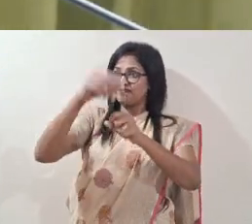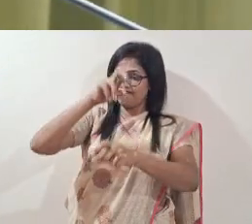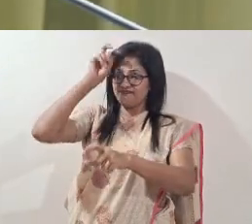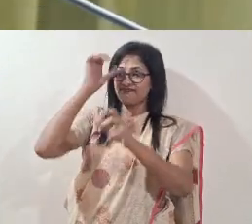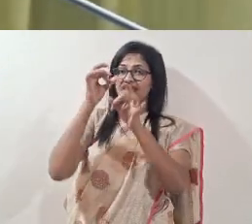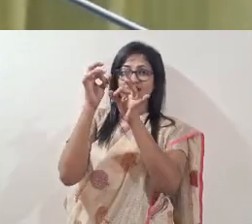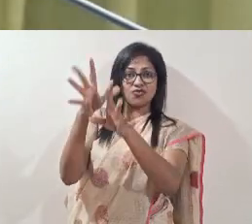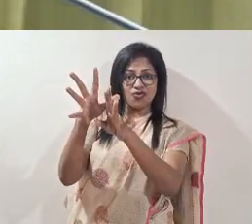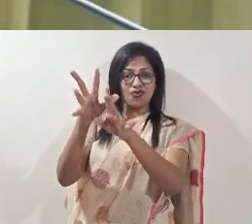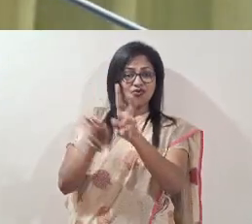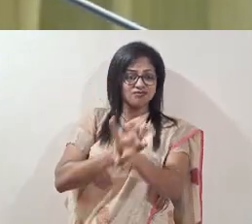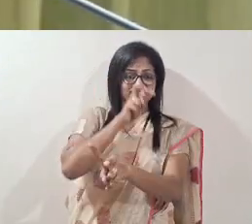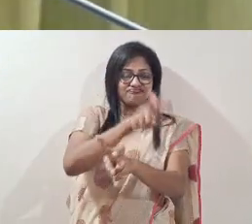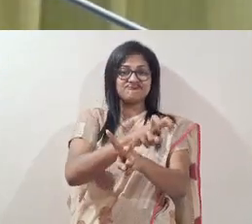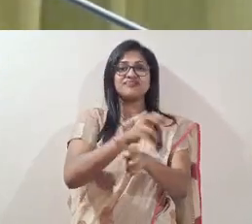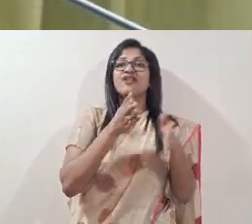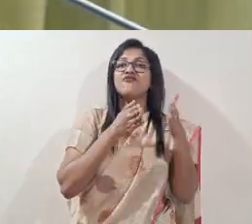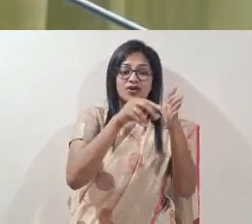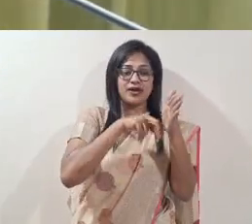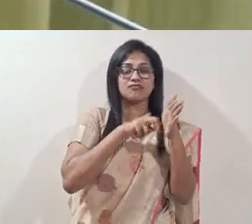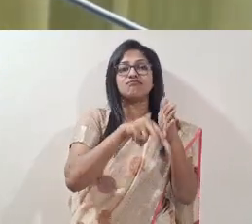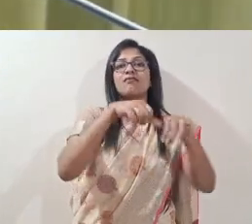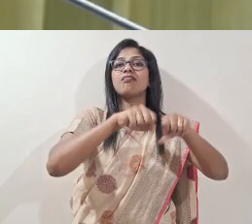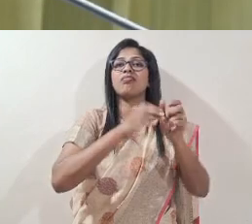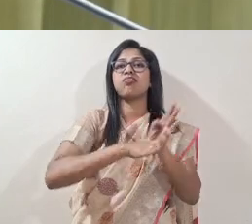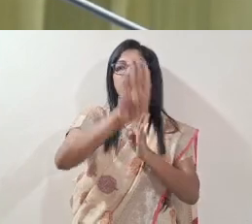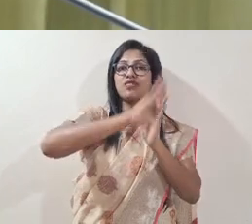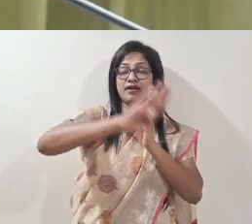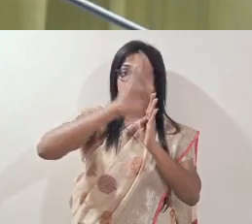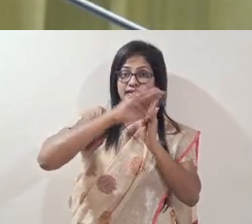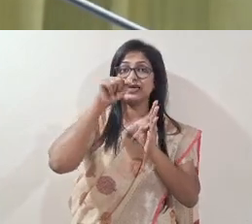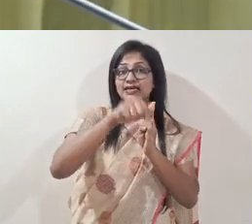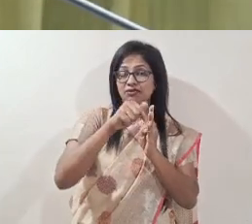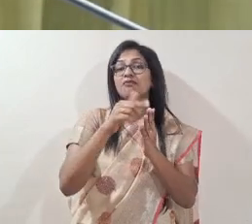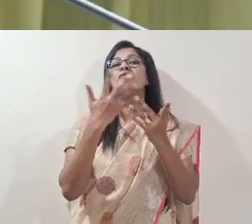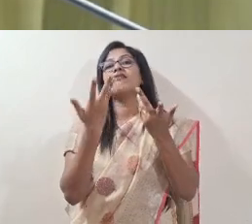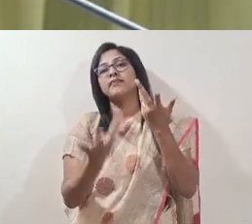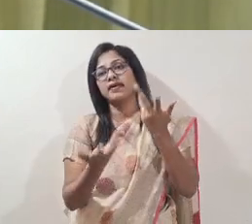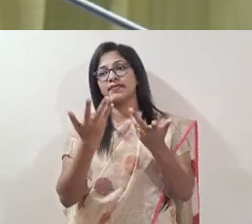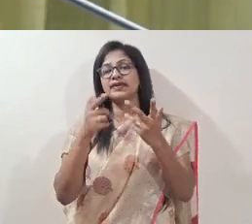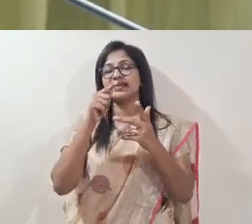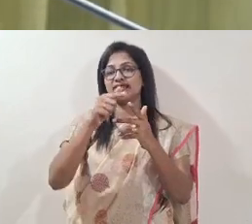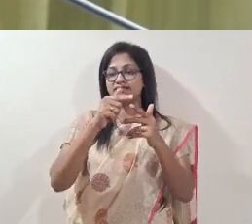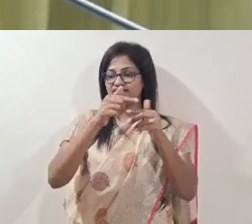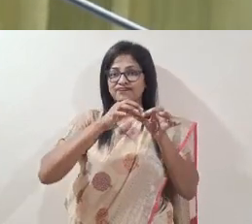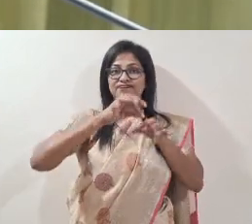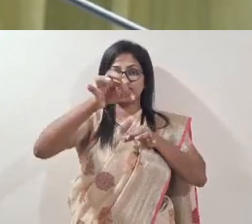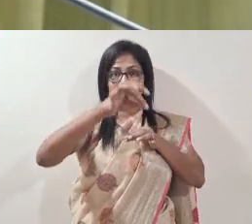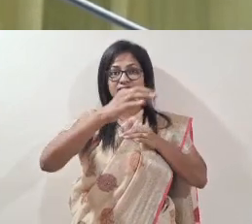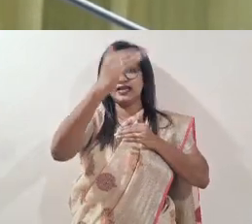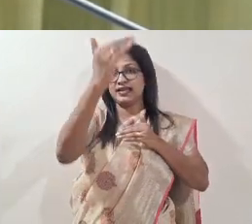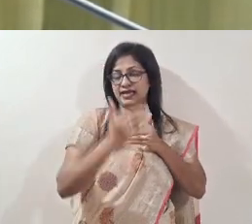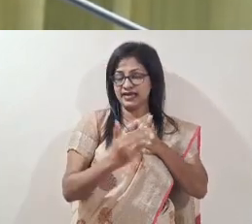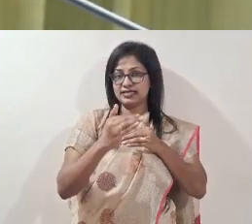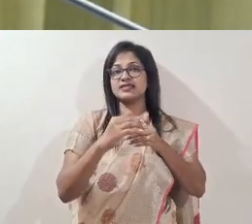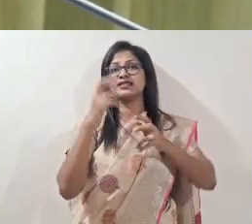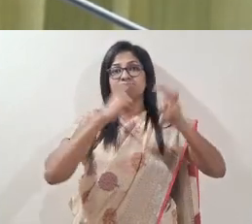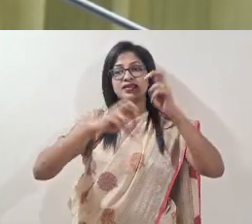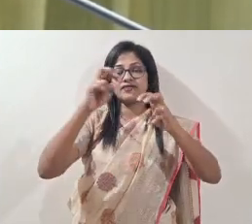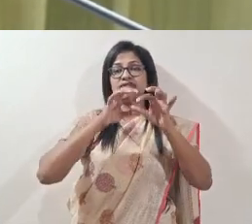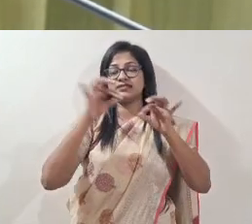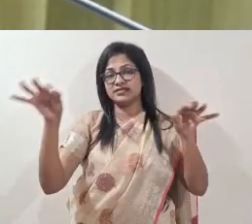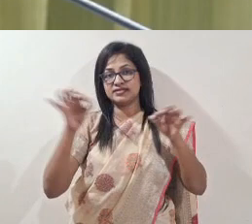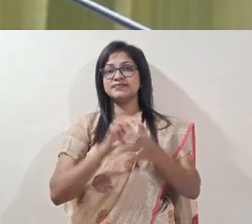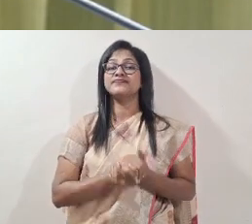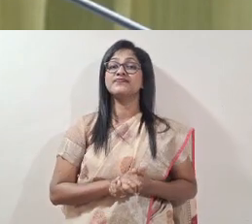and like cut down their length, the travel distance to the signal. You see, this is one of the very important areas